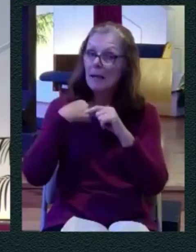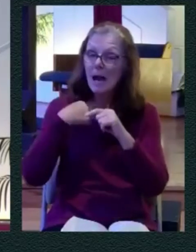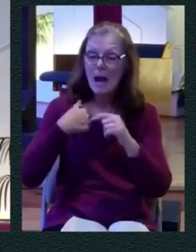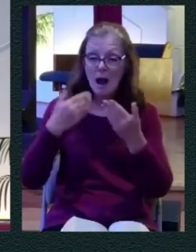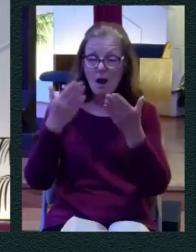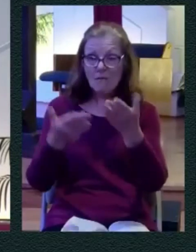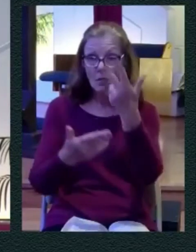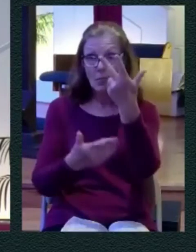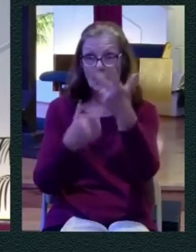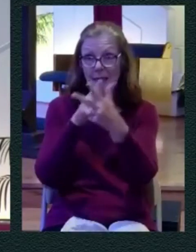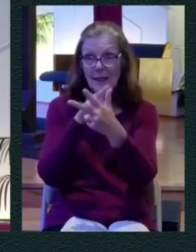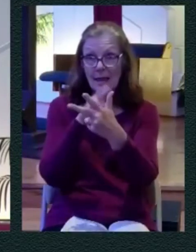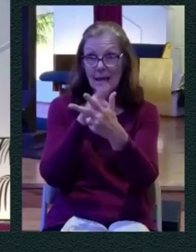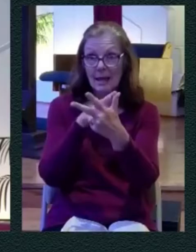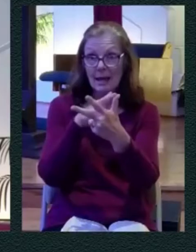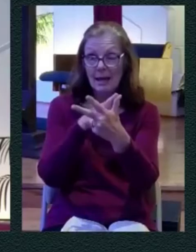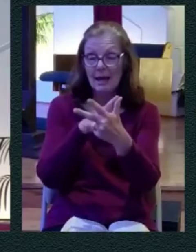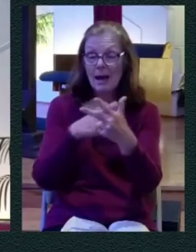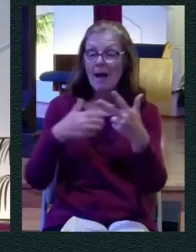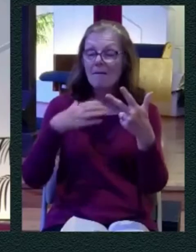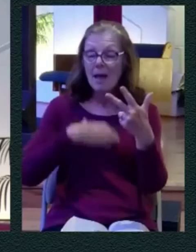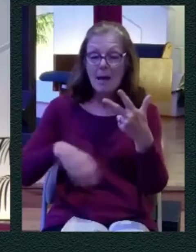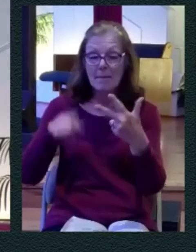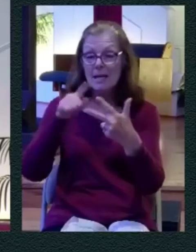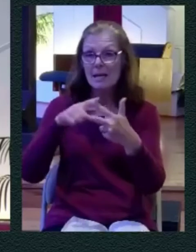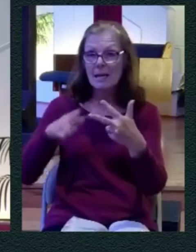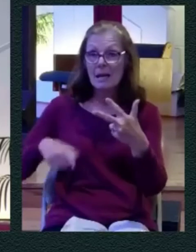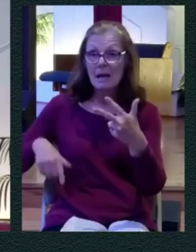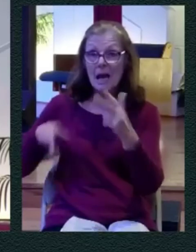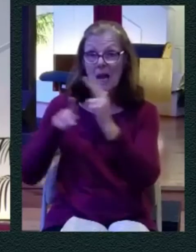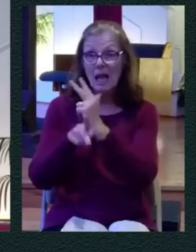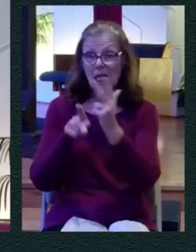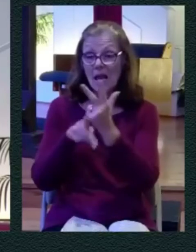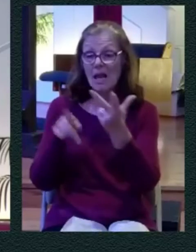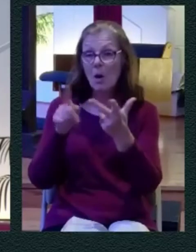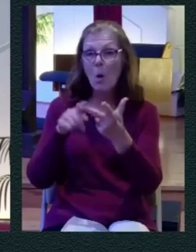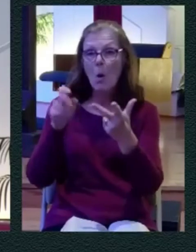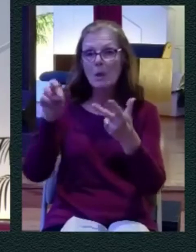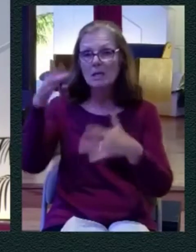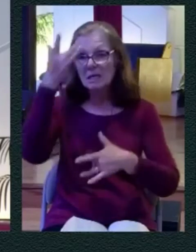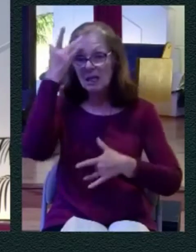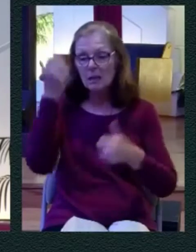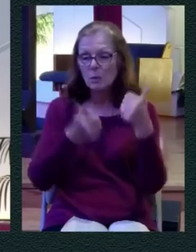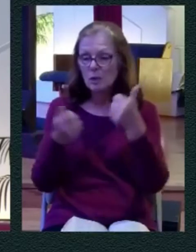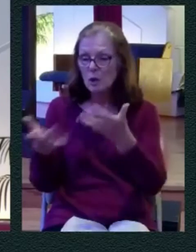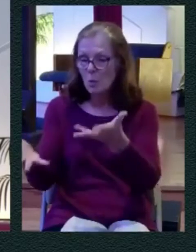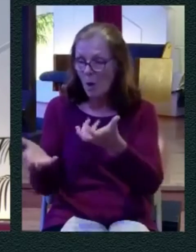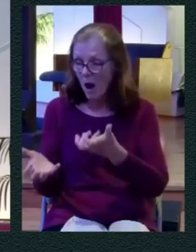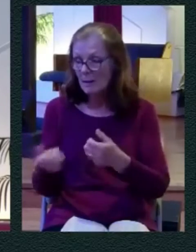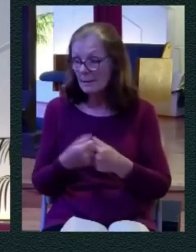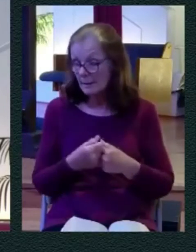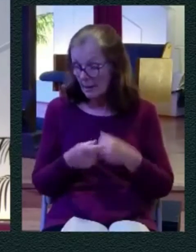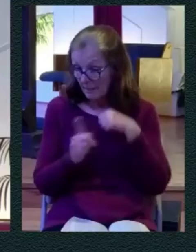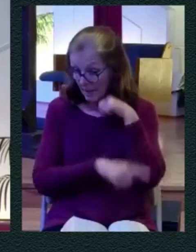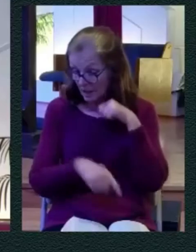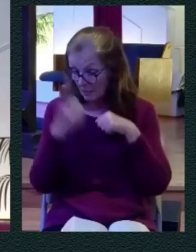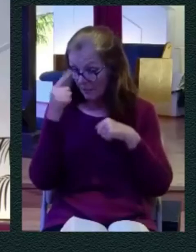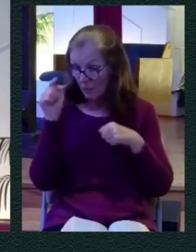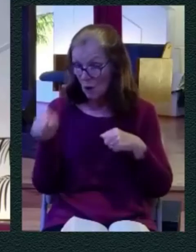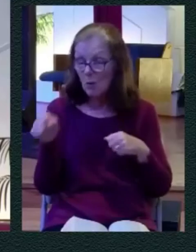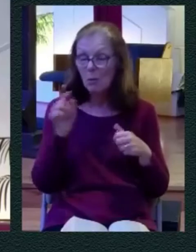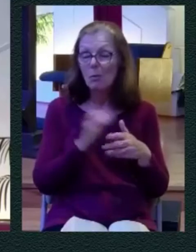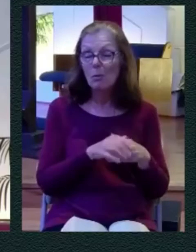can have famine or sword or pestilence. One of these will happen to you.